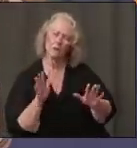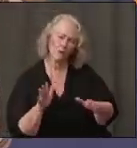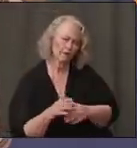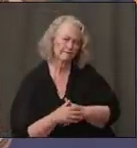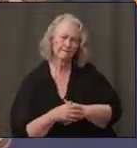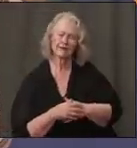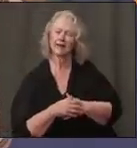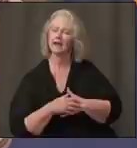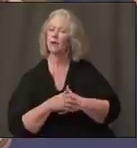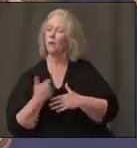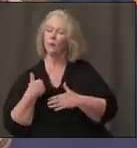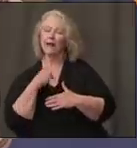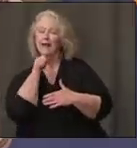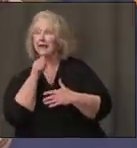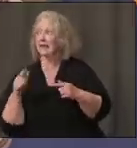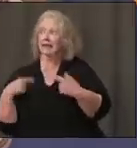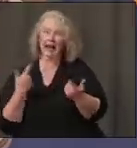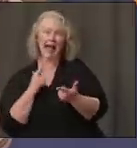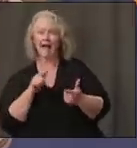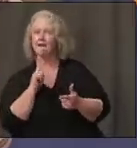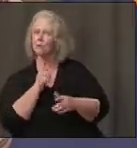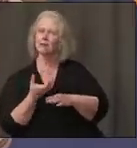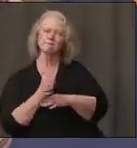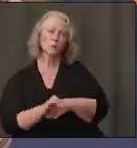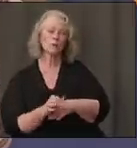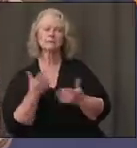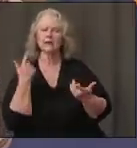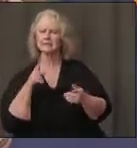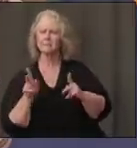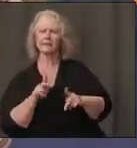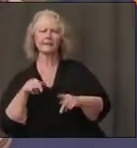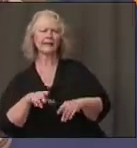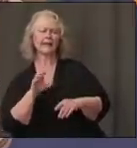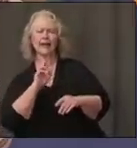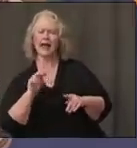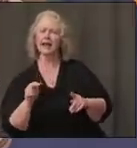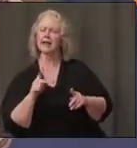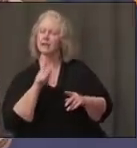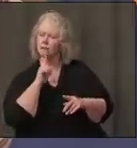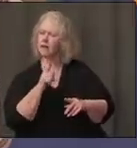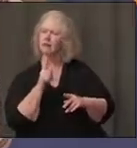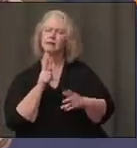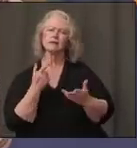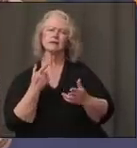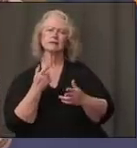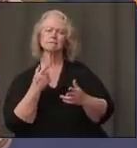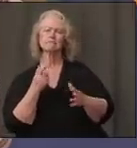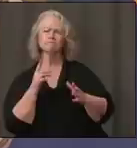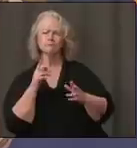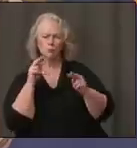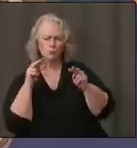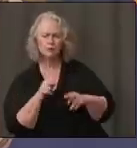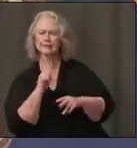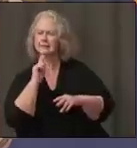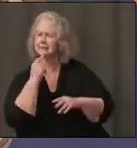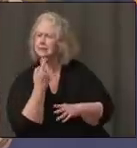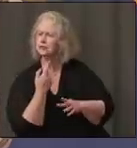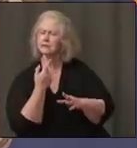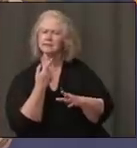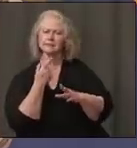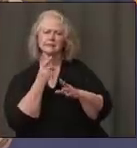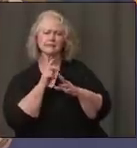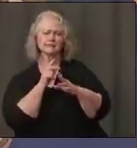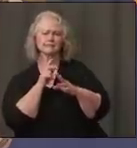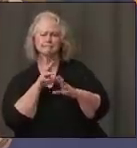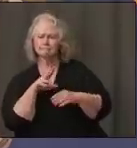do a lot of enforcement. You know why? Because the people of Connecticut took our rules seriously, our safe workplace rules,